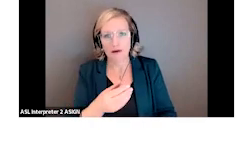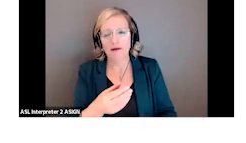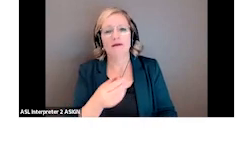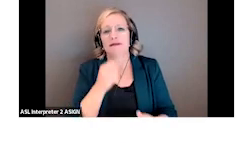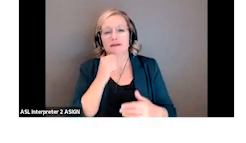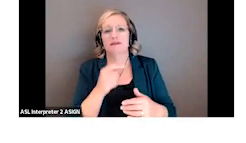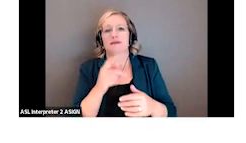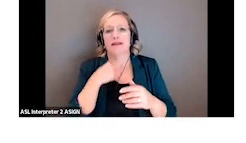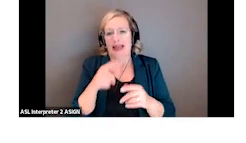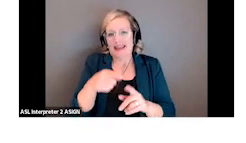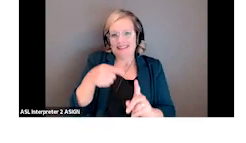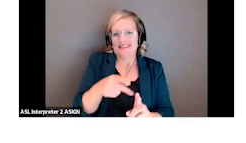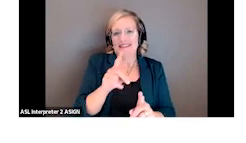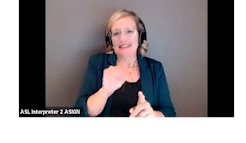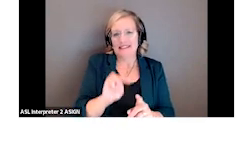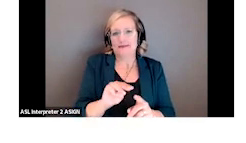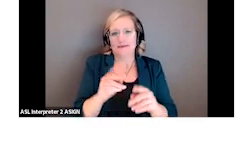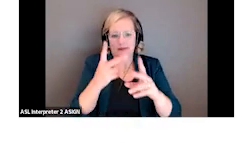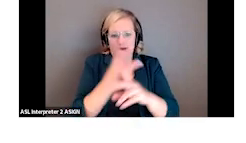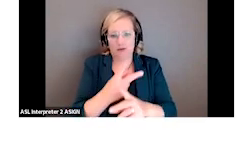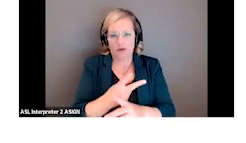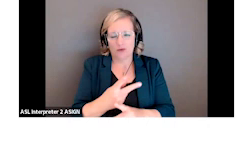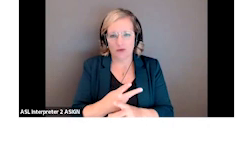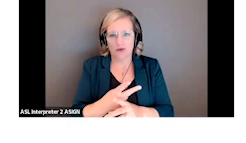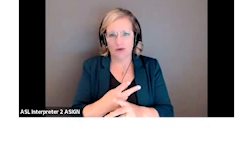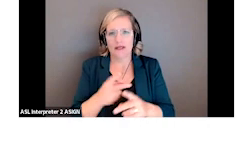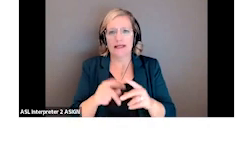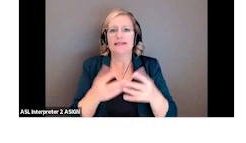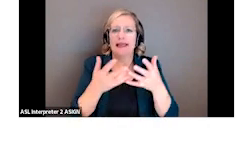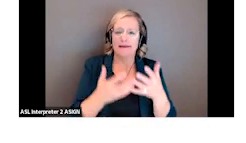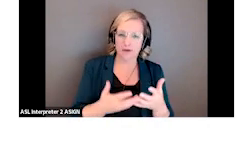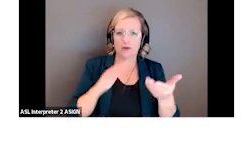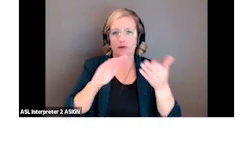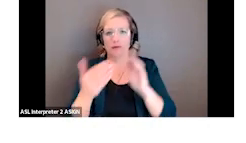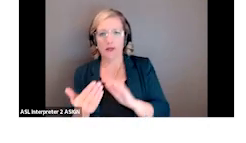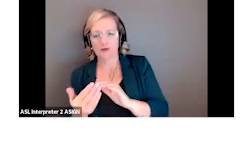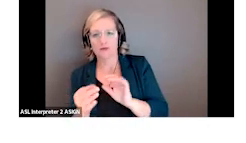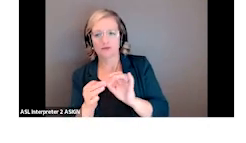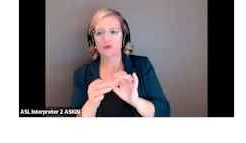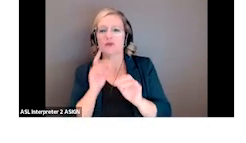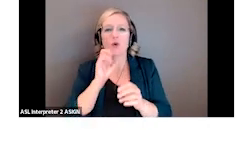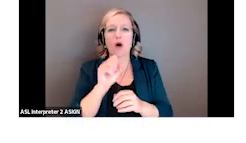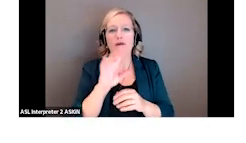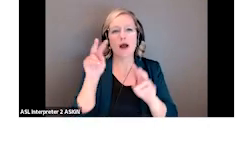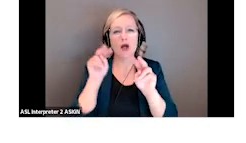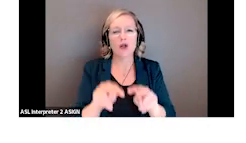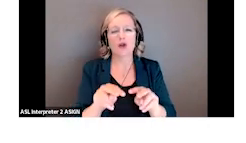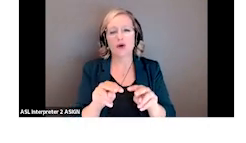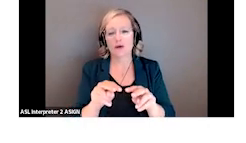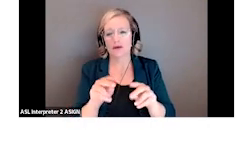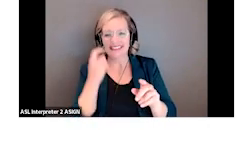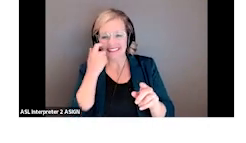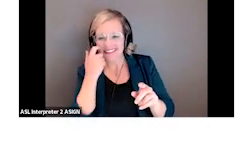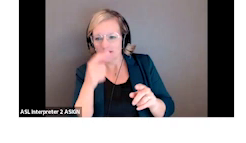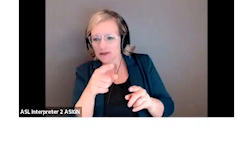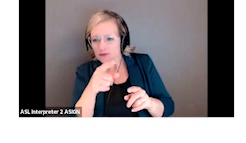the DIM calculation is more mass. So I have the calculation in the presentation, and it